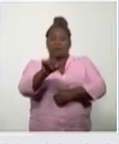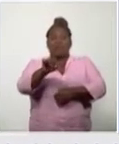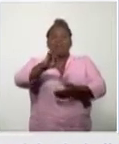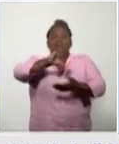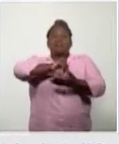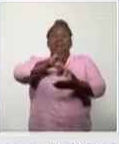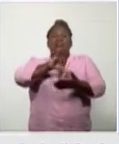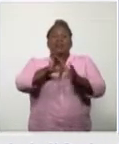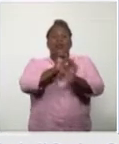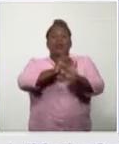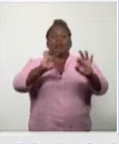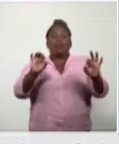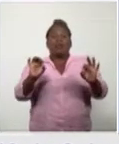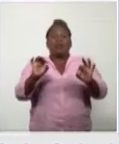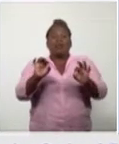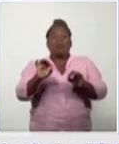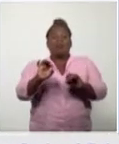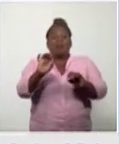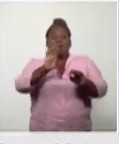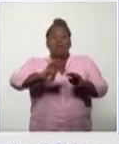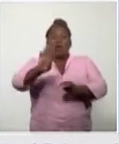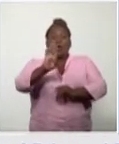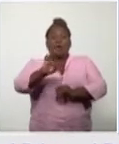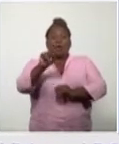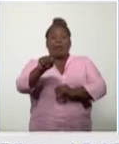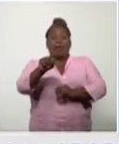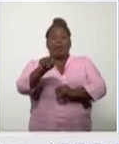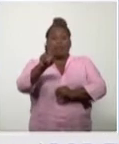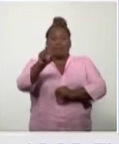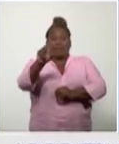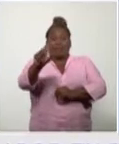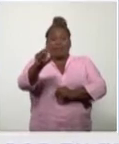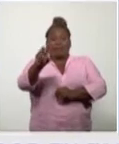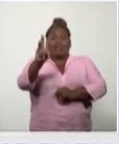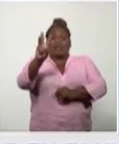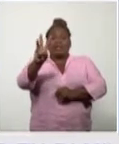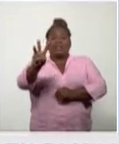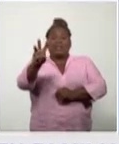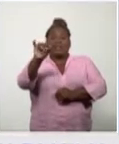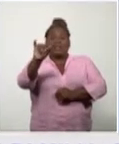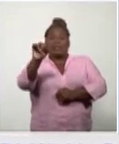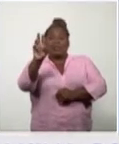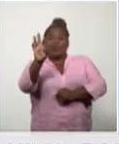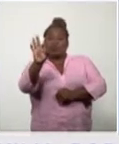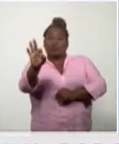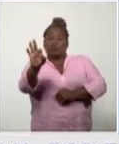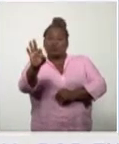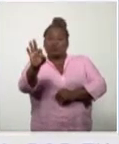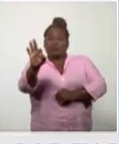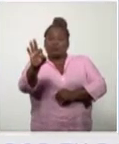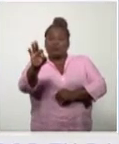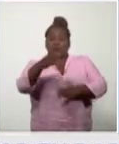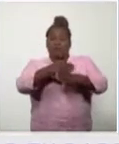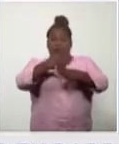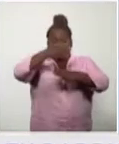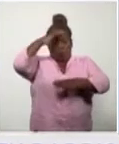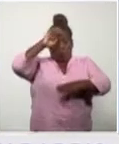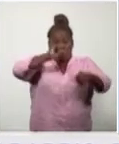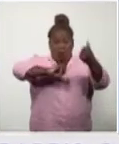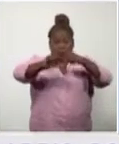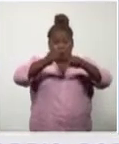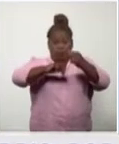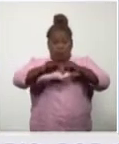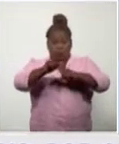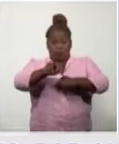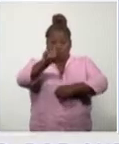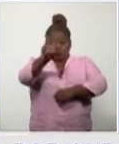and Microbiology Laboratory of Villa Clara, 368. In Santiago de Cuba,